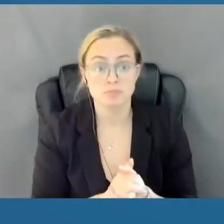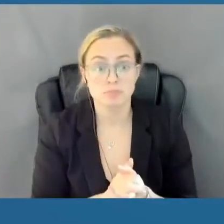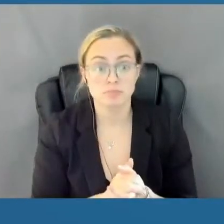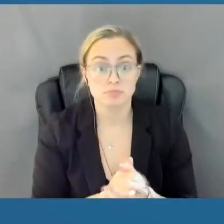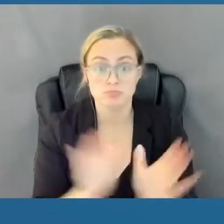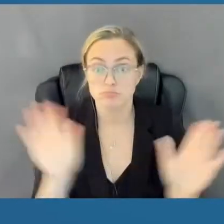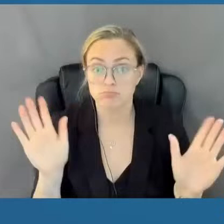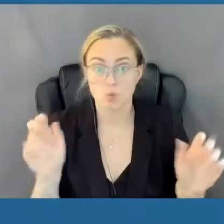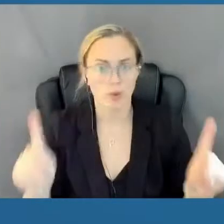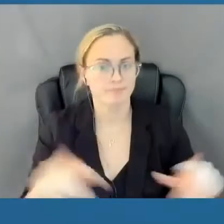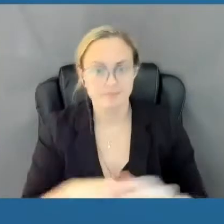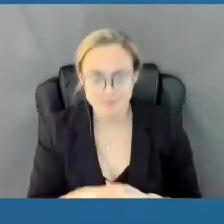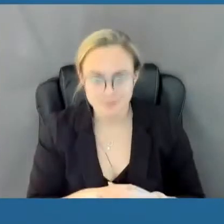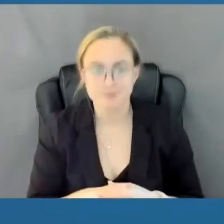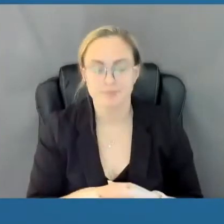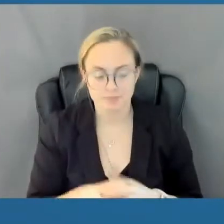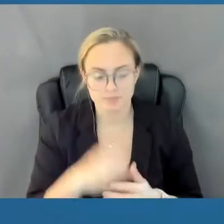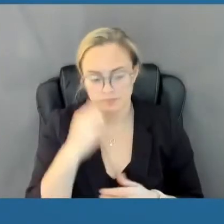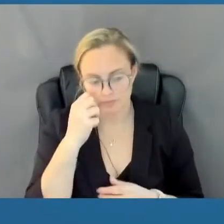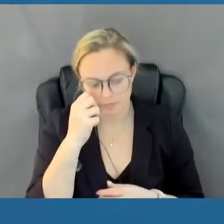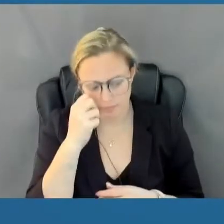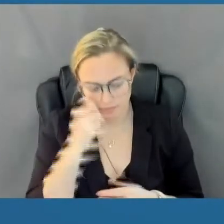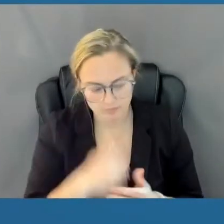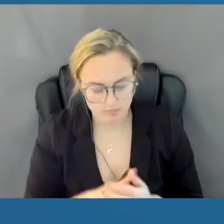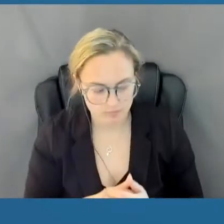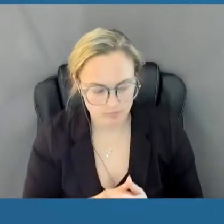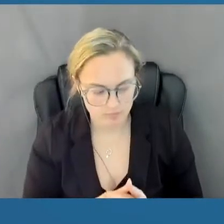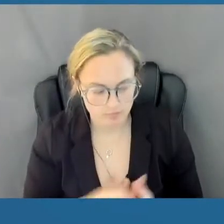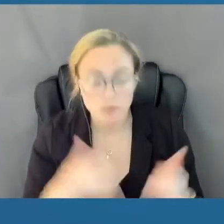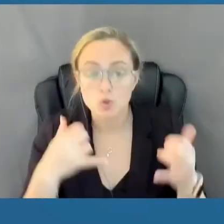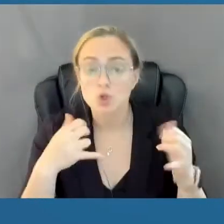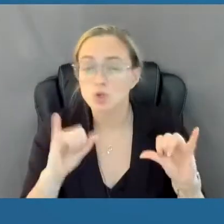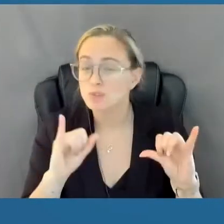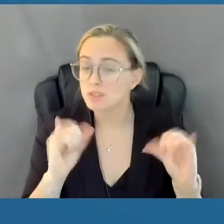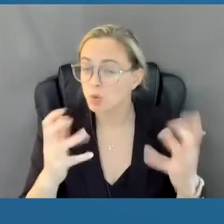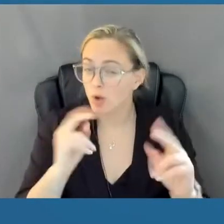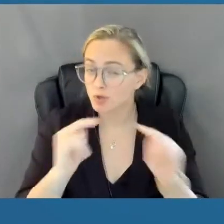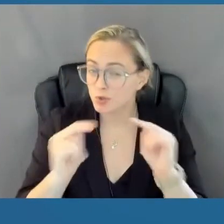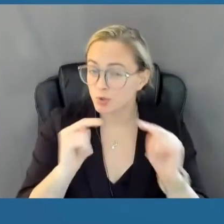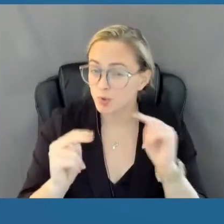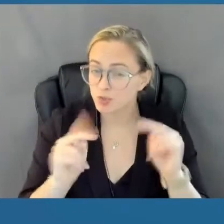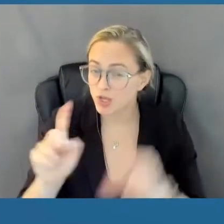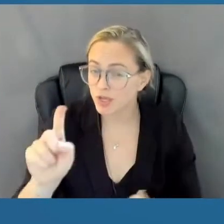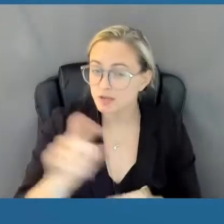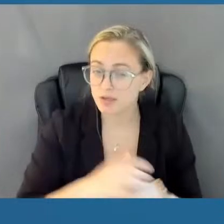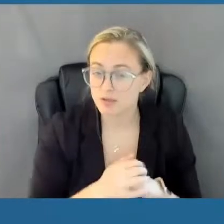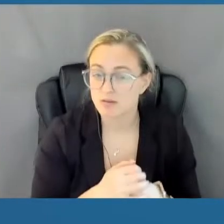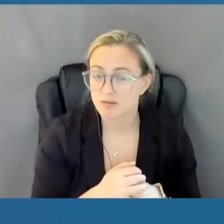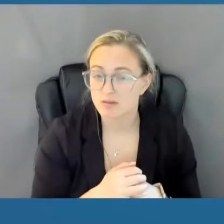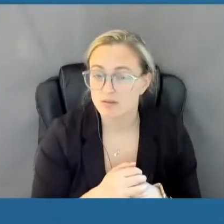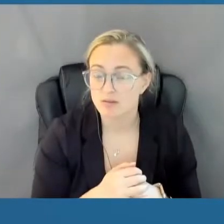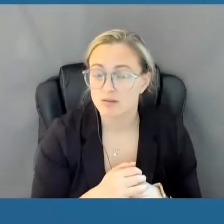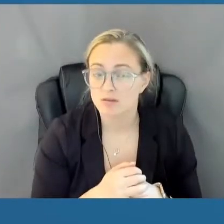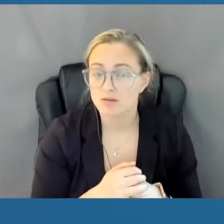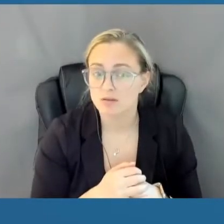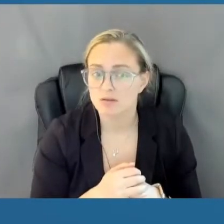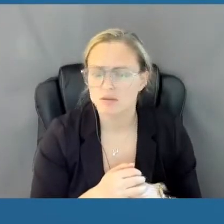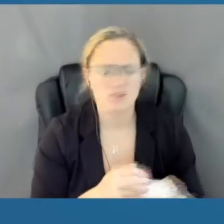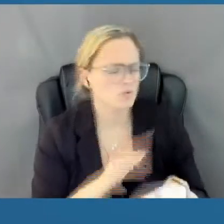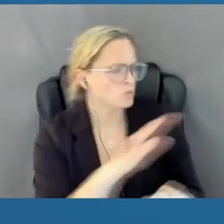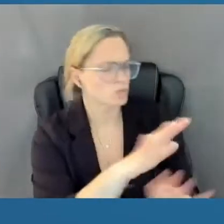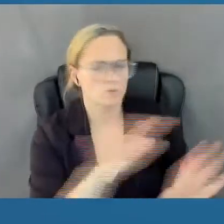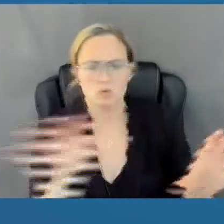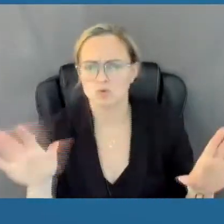Okay. To be clear, is that in the budget, or are you still looking to negotiate that out of that process now? There will Pardon? be